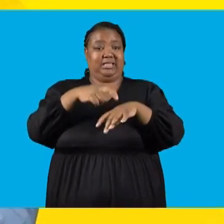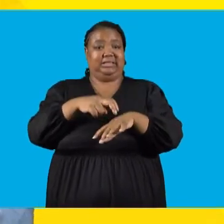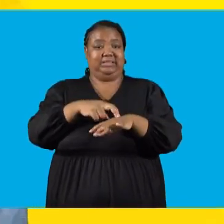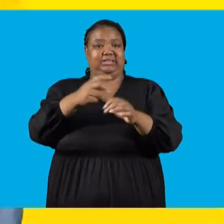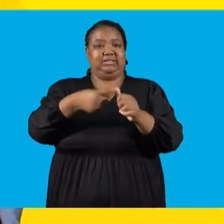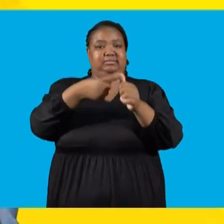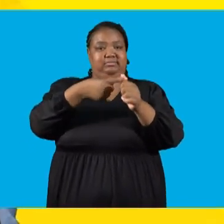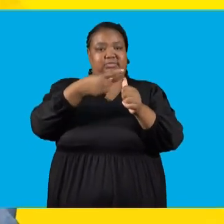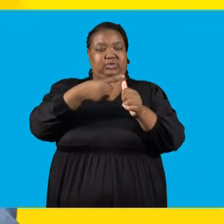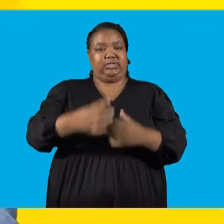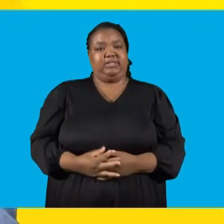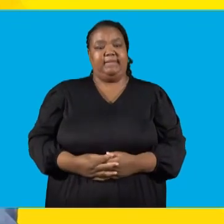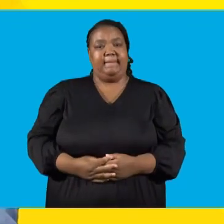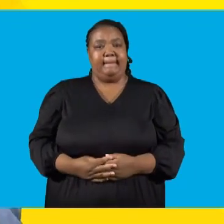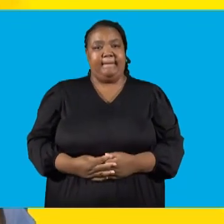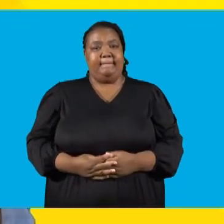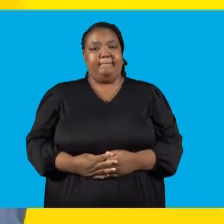require calculations.